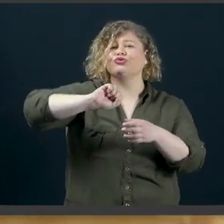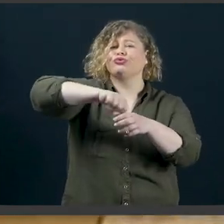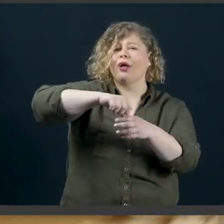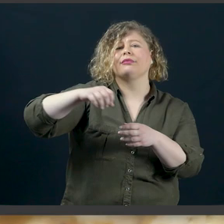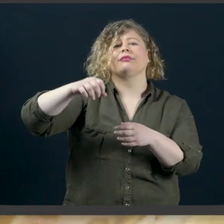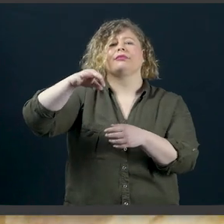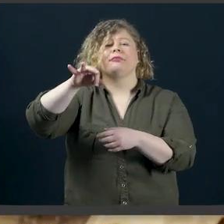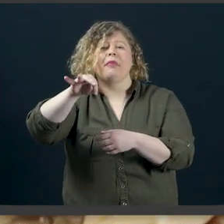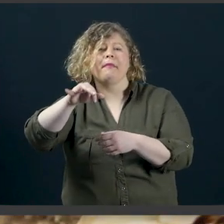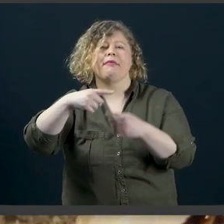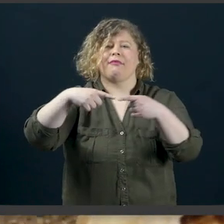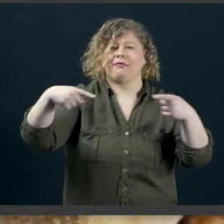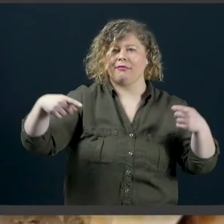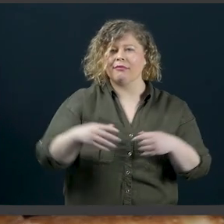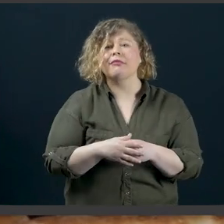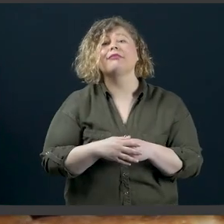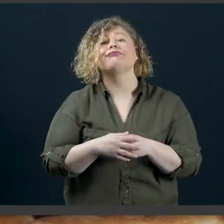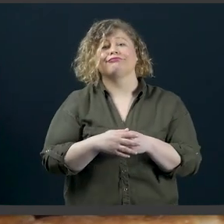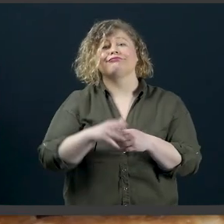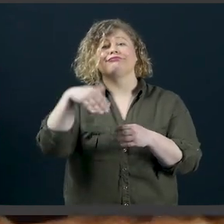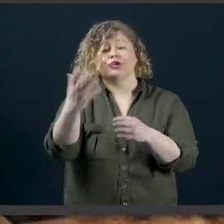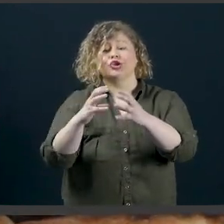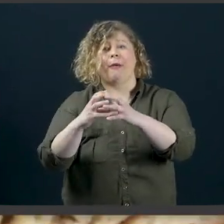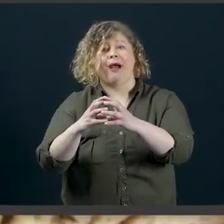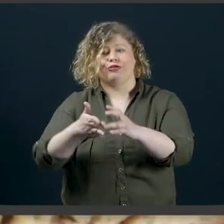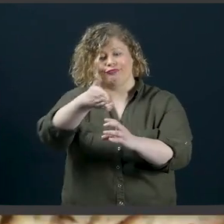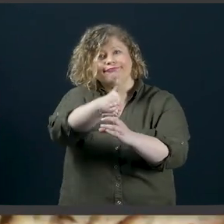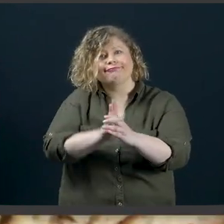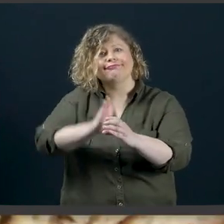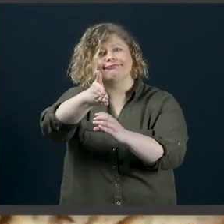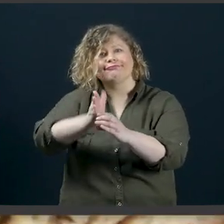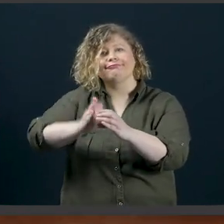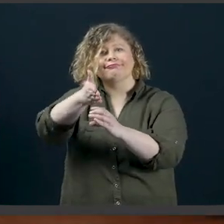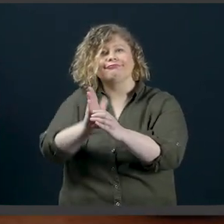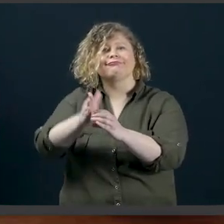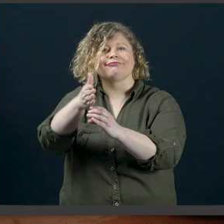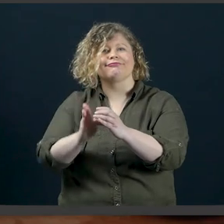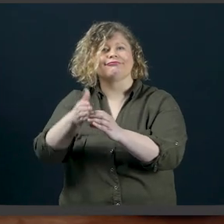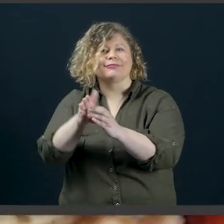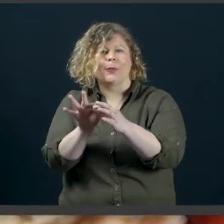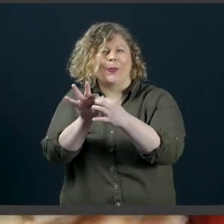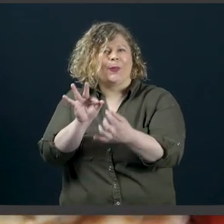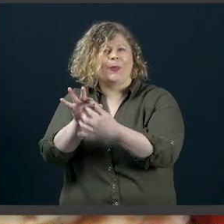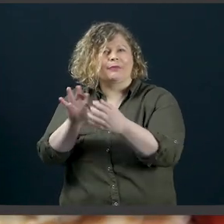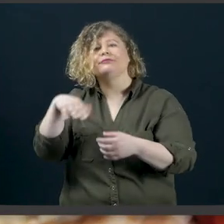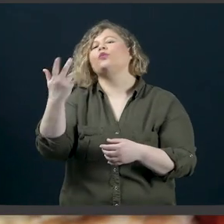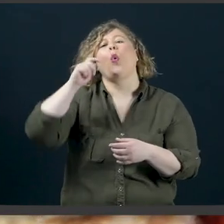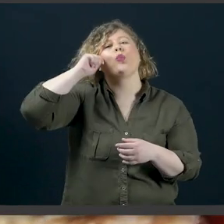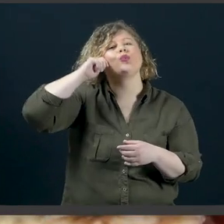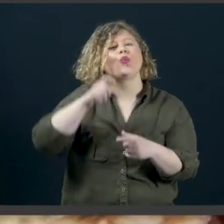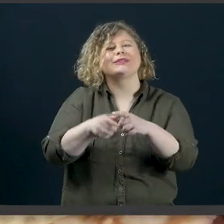ground pepper slice up some Tomatoes thinly slic some